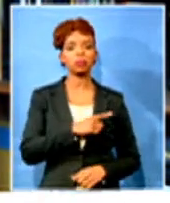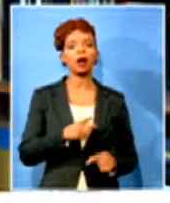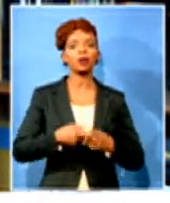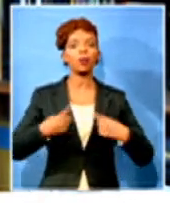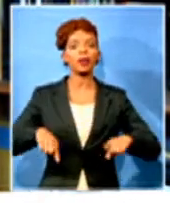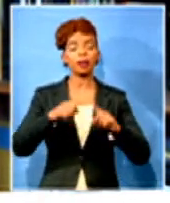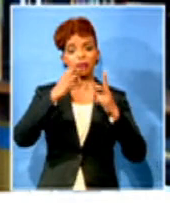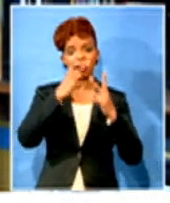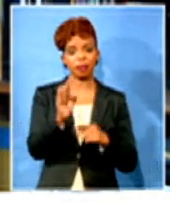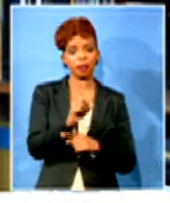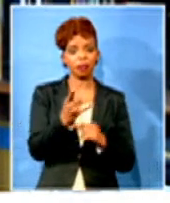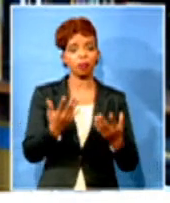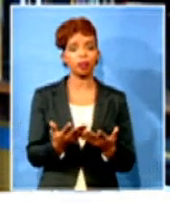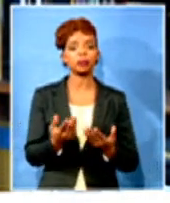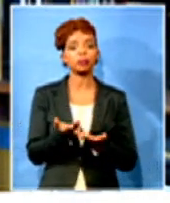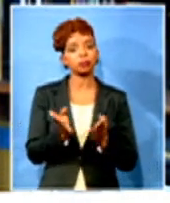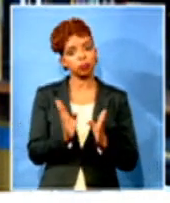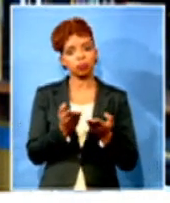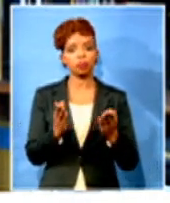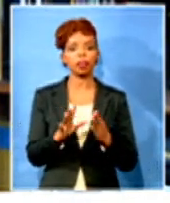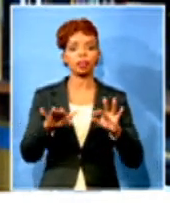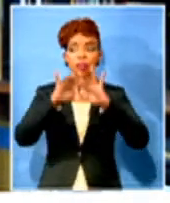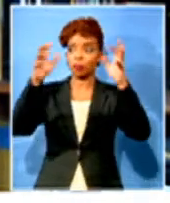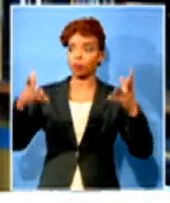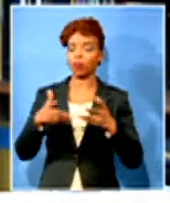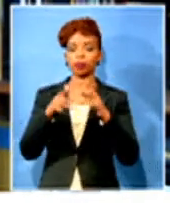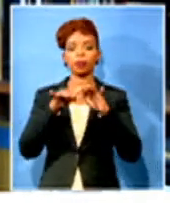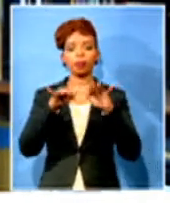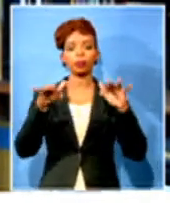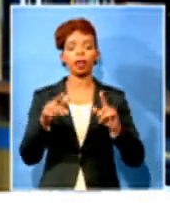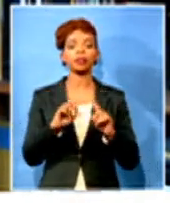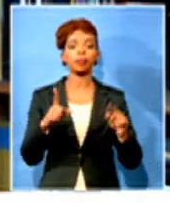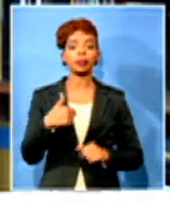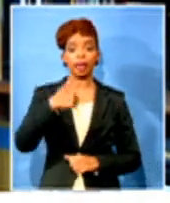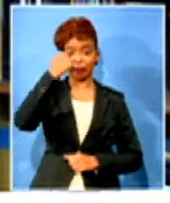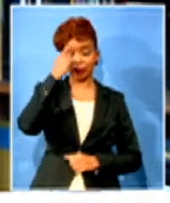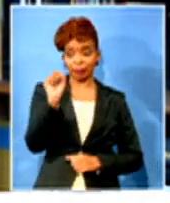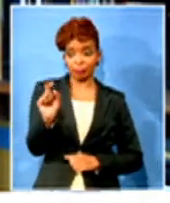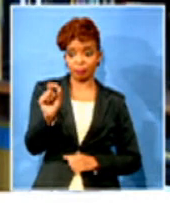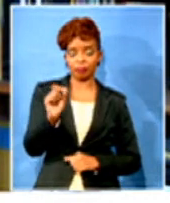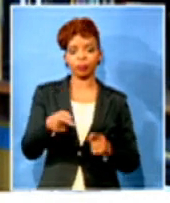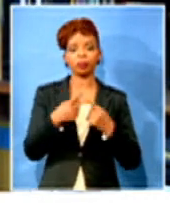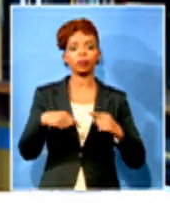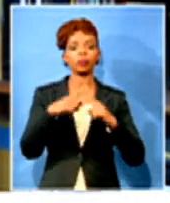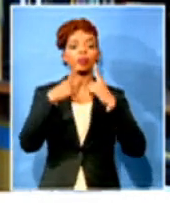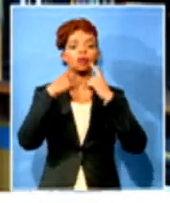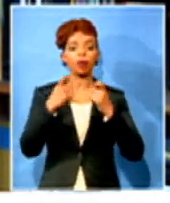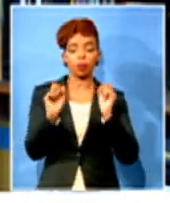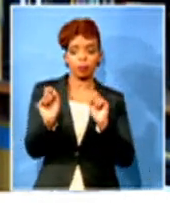richer quarter of the world's population. I think that's what we've got to aim for. We've got to say to ourselves,